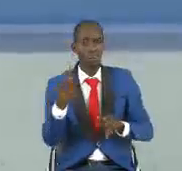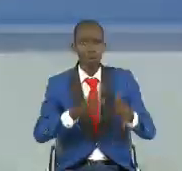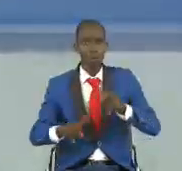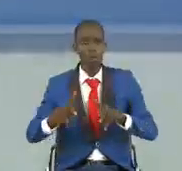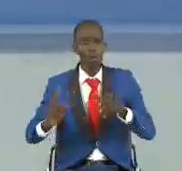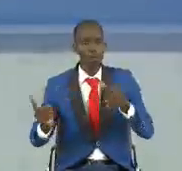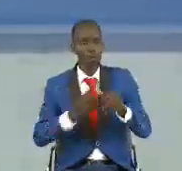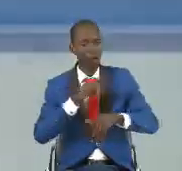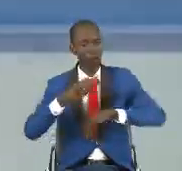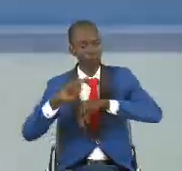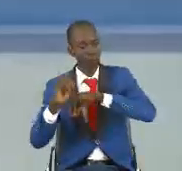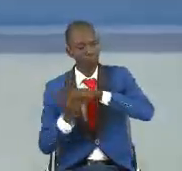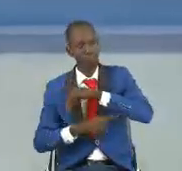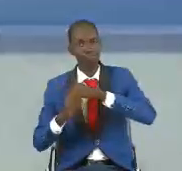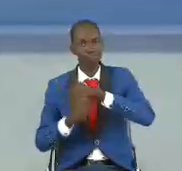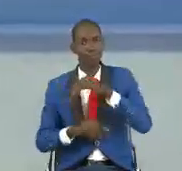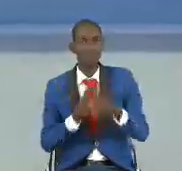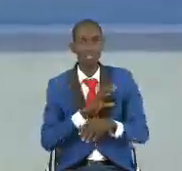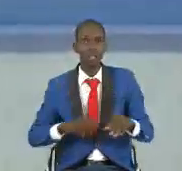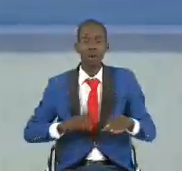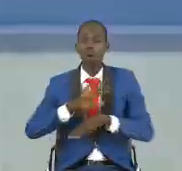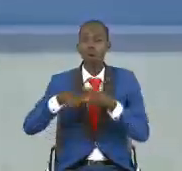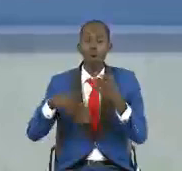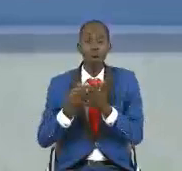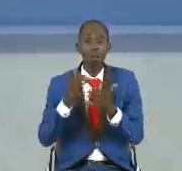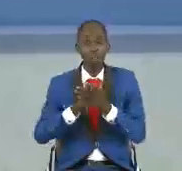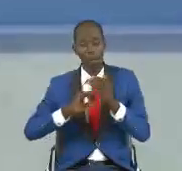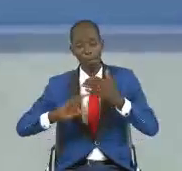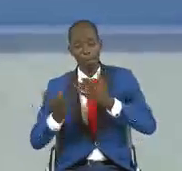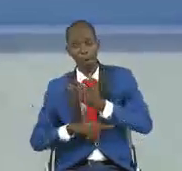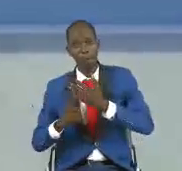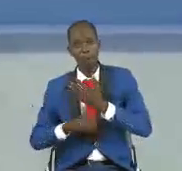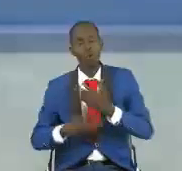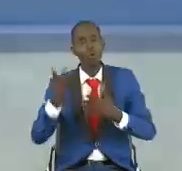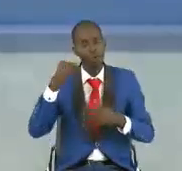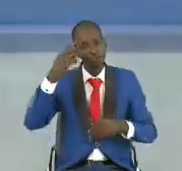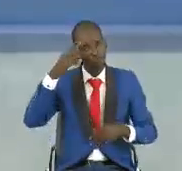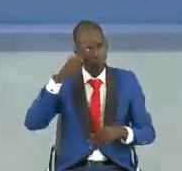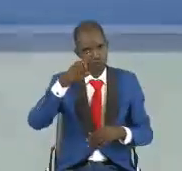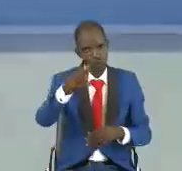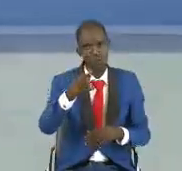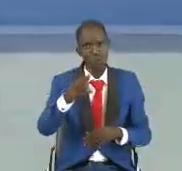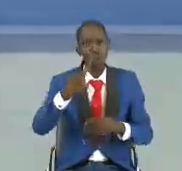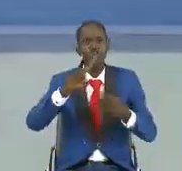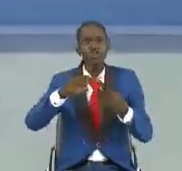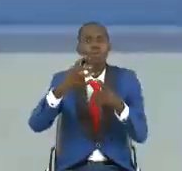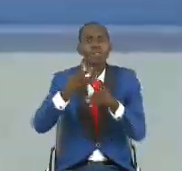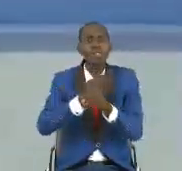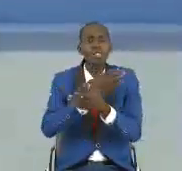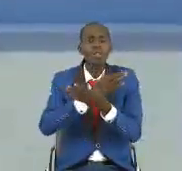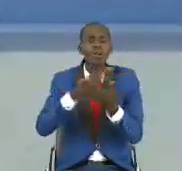all those stripes, they are meant for you. To take away cancer from